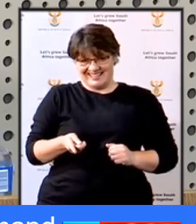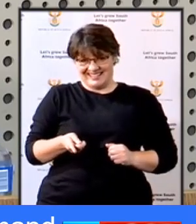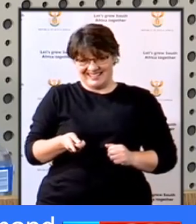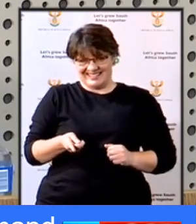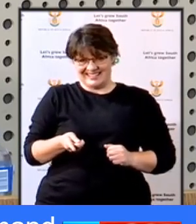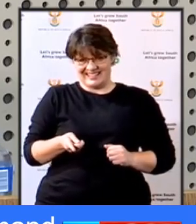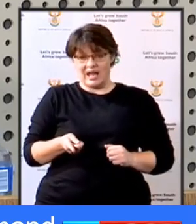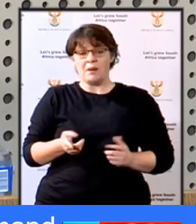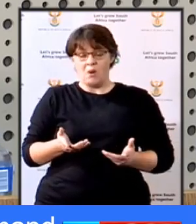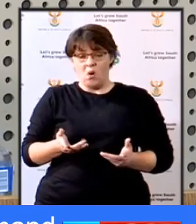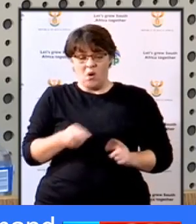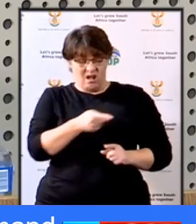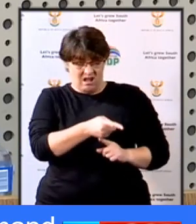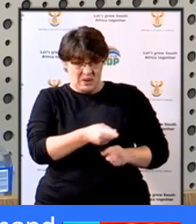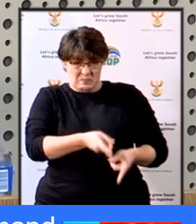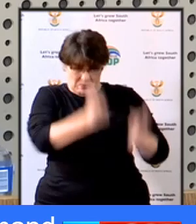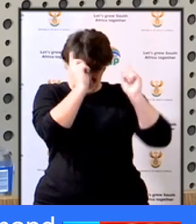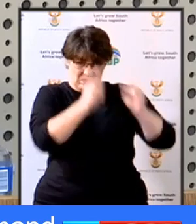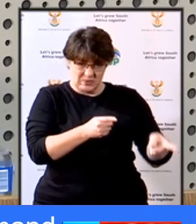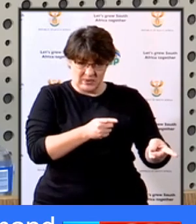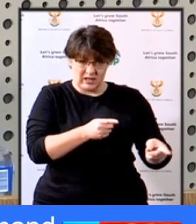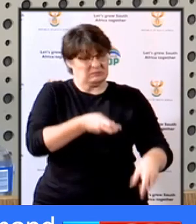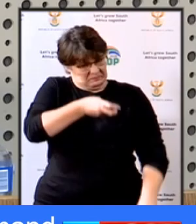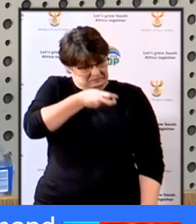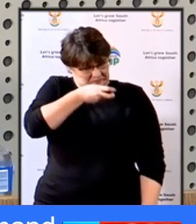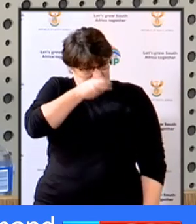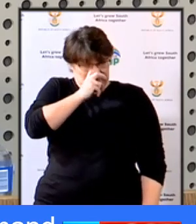may be announced.